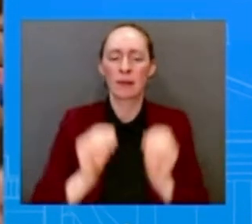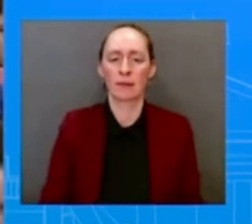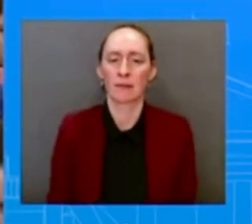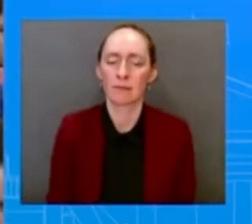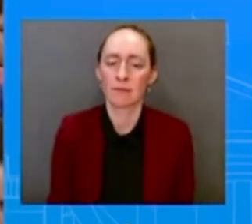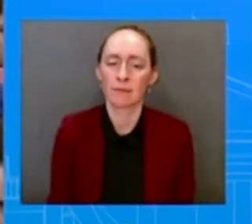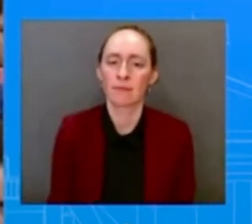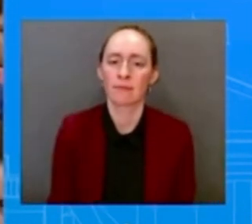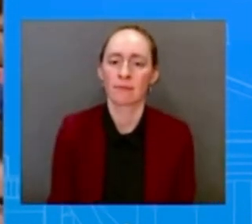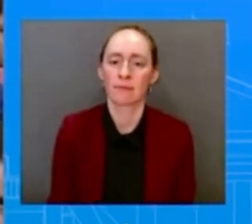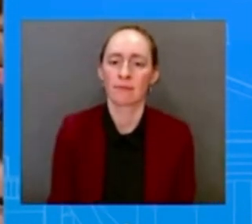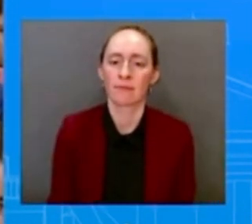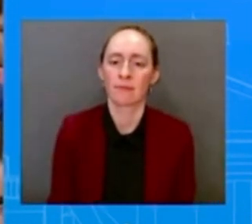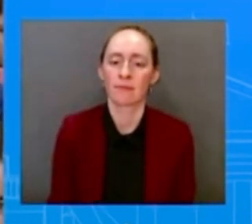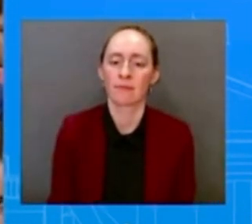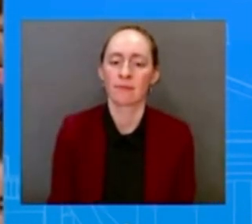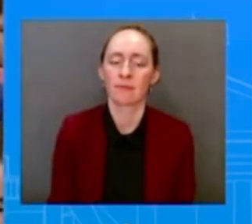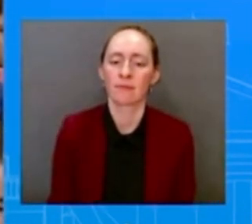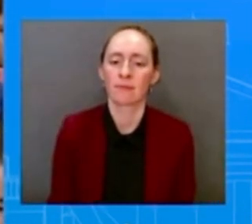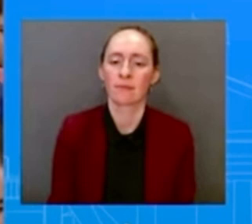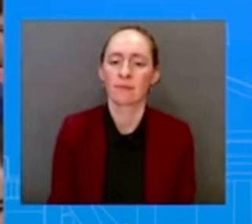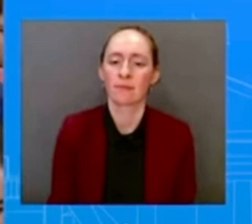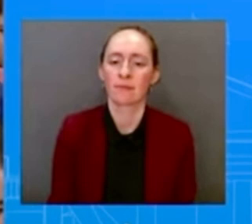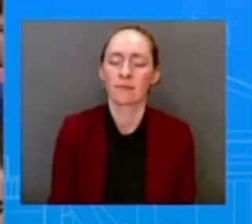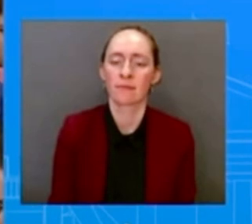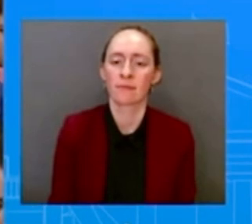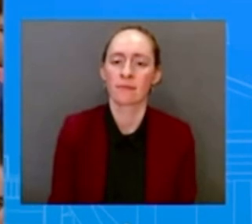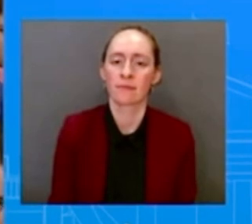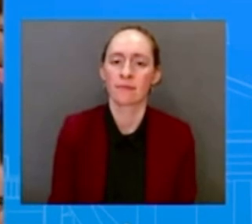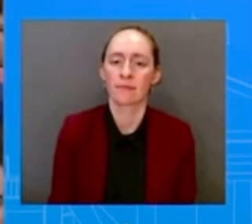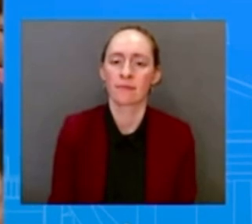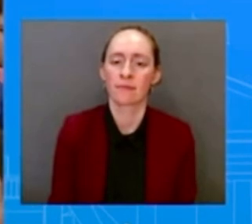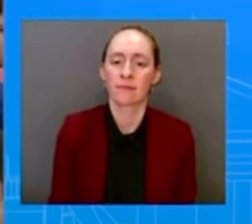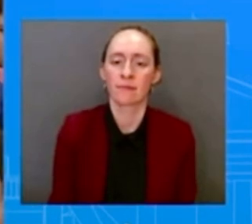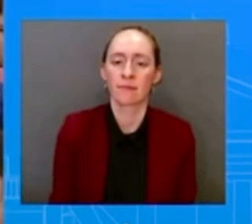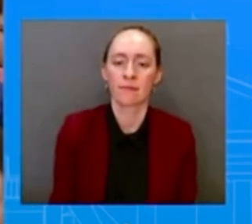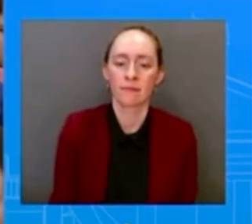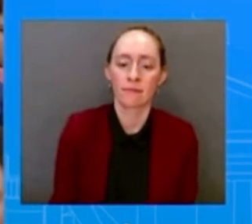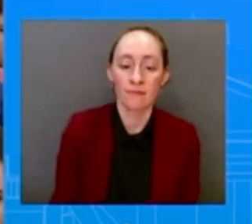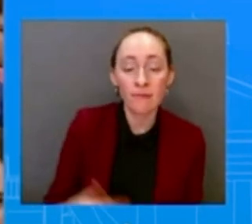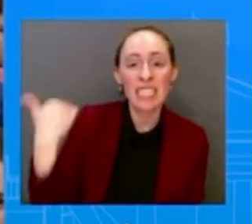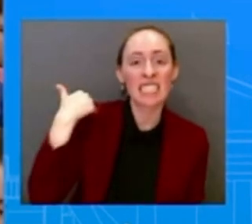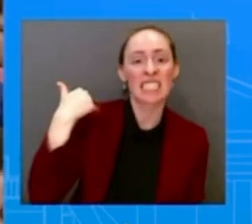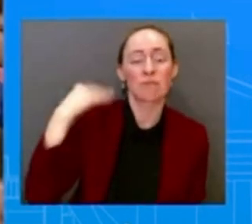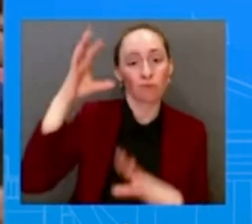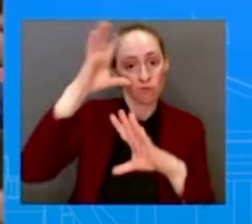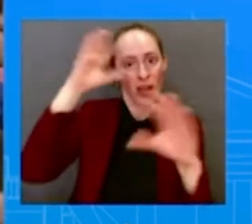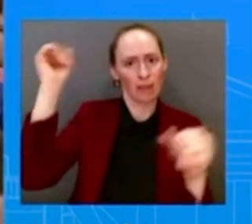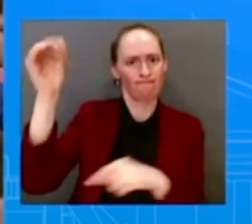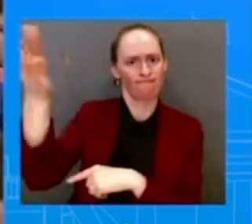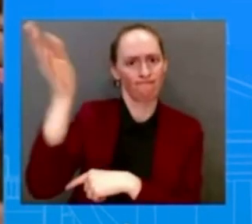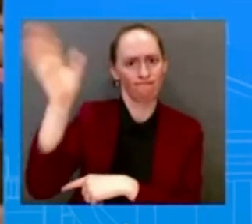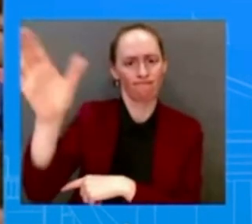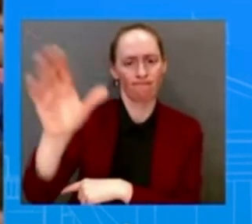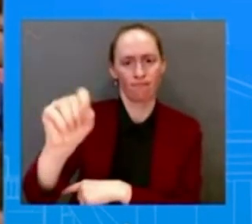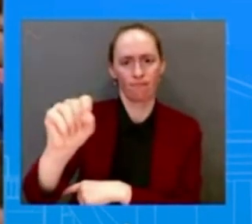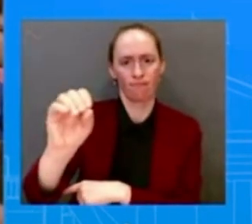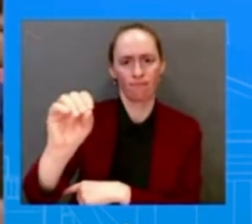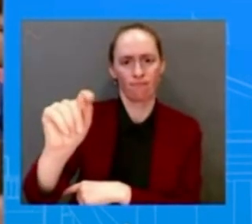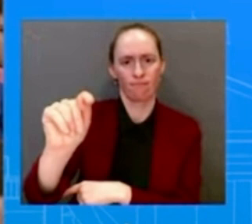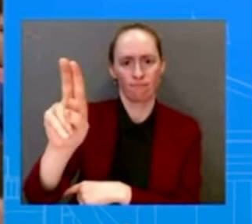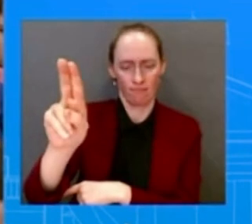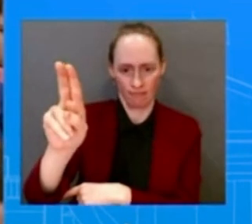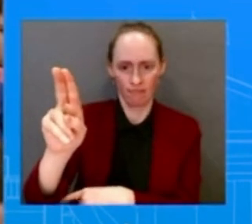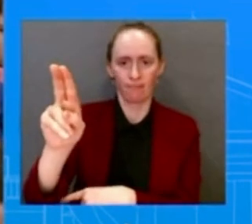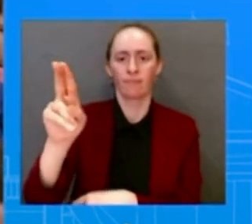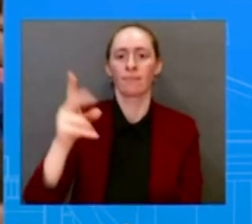address, President Biden encountered in the halls of the Capitol Brittany Alconis, the wife of your Navy comrade